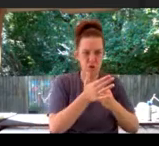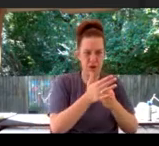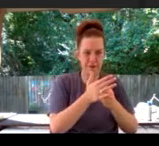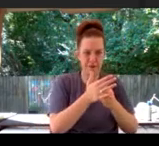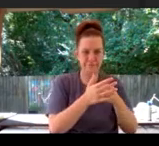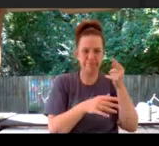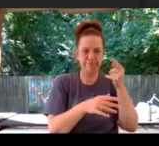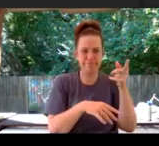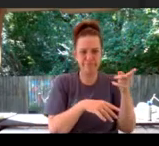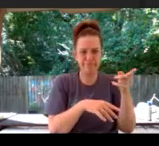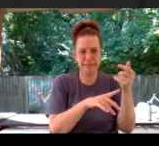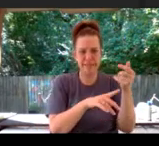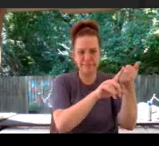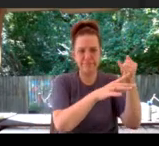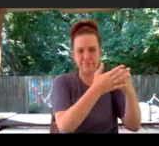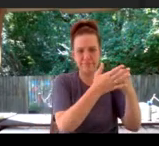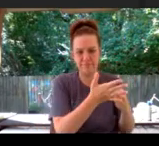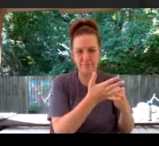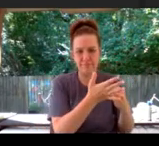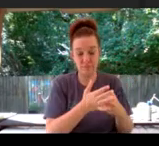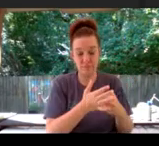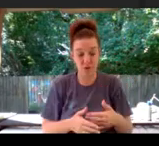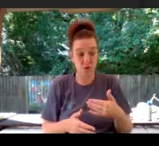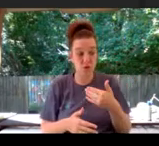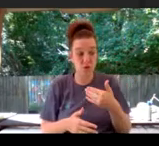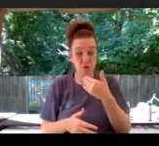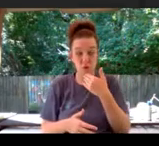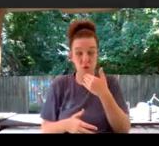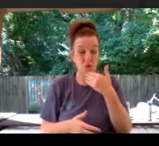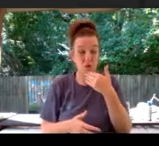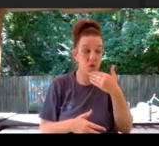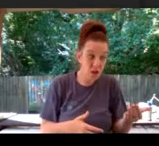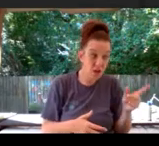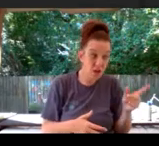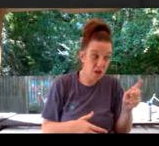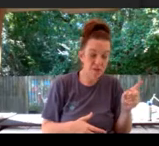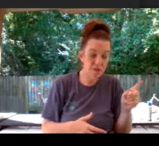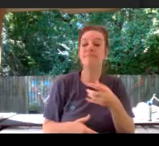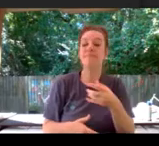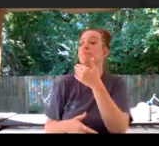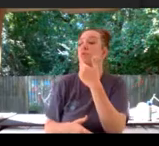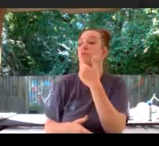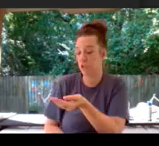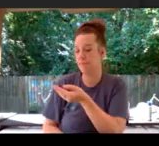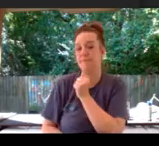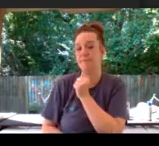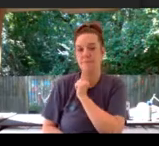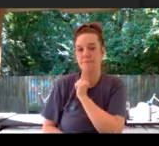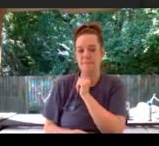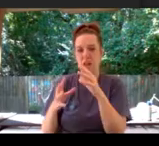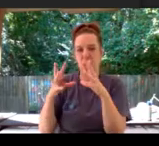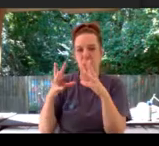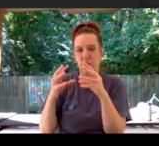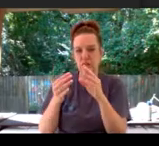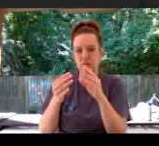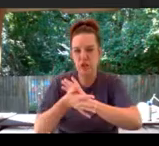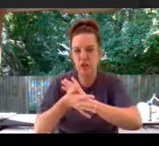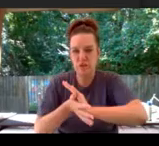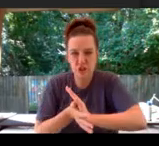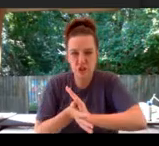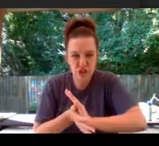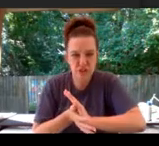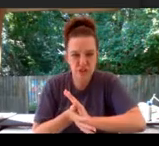"We good?" Miles asked. "We're good," Niles said. The soft cheese had already